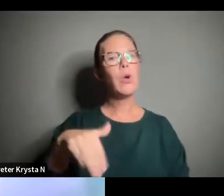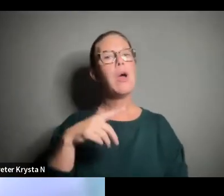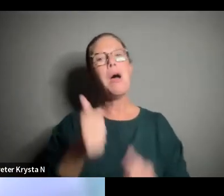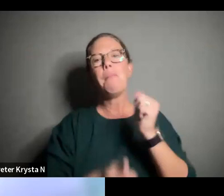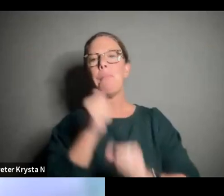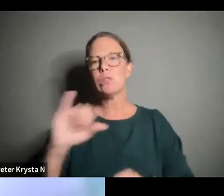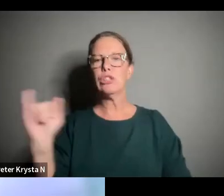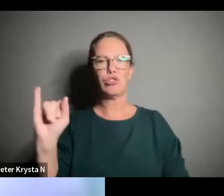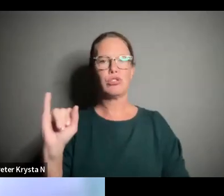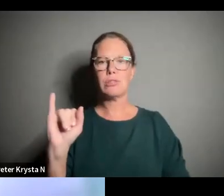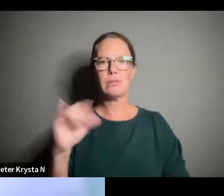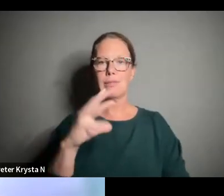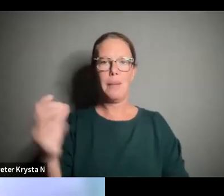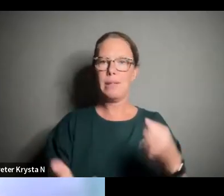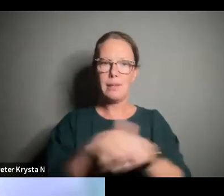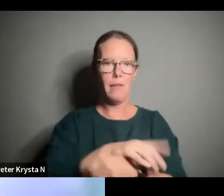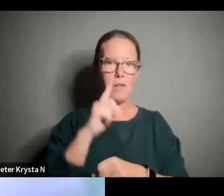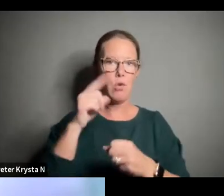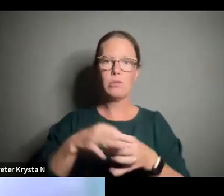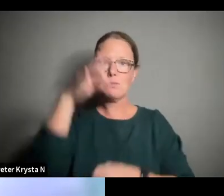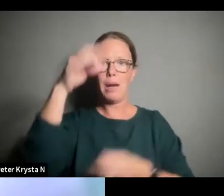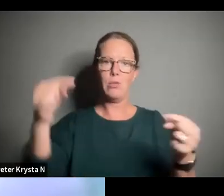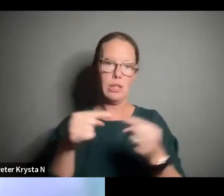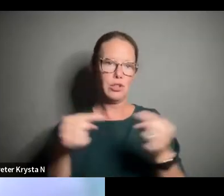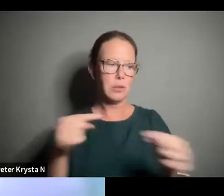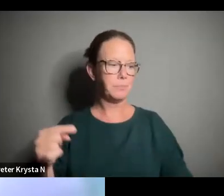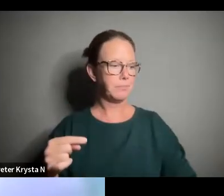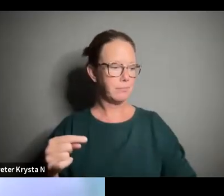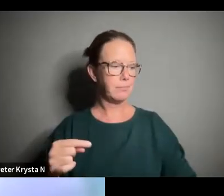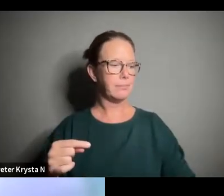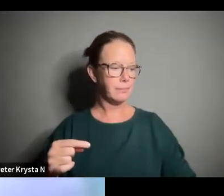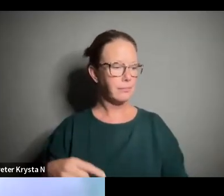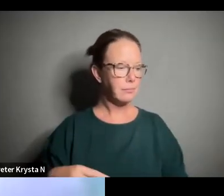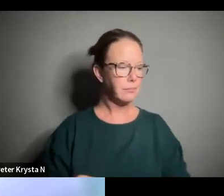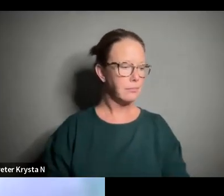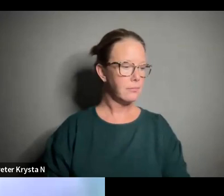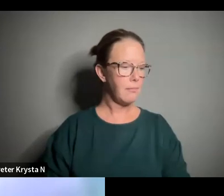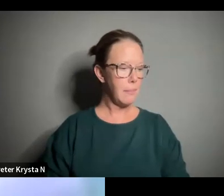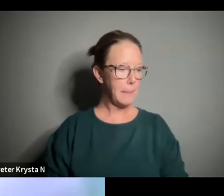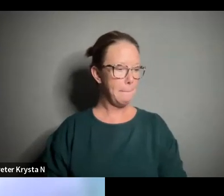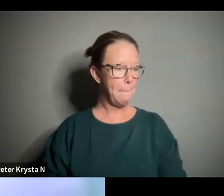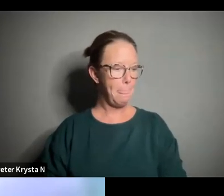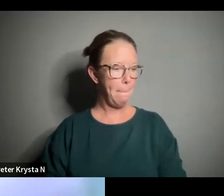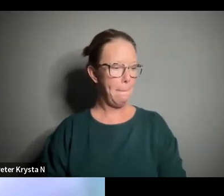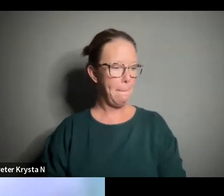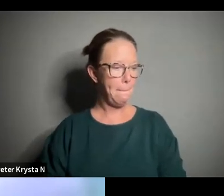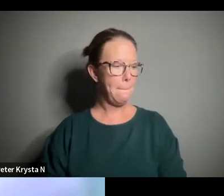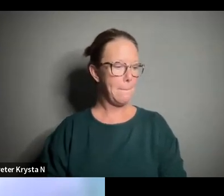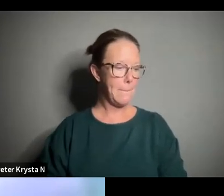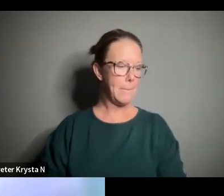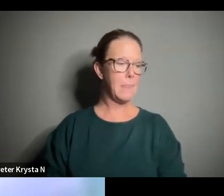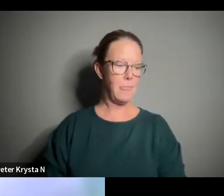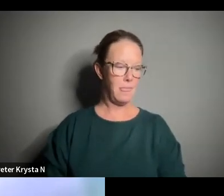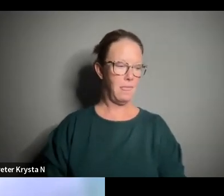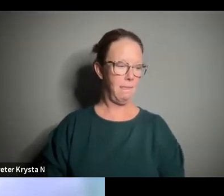companies now for spinal cord injury. Some of these other things, it's because it's very cost effective. And it's now in the guidelines for